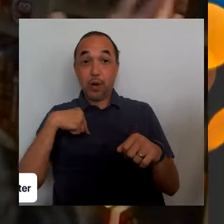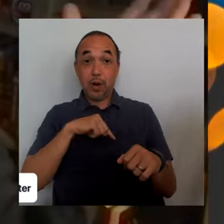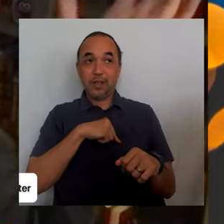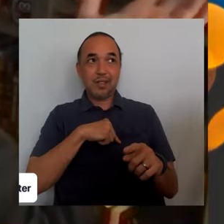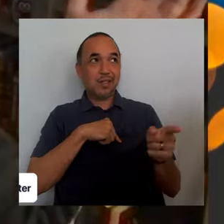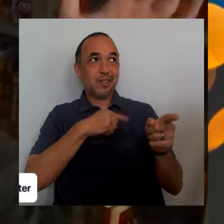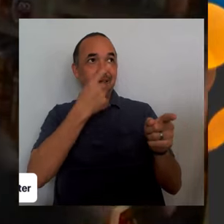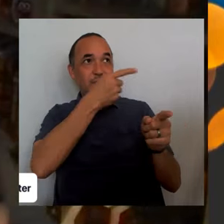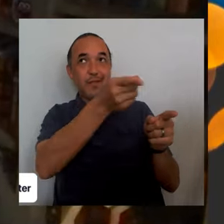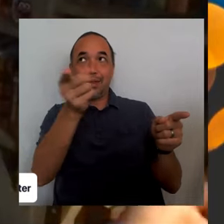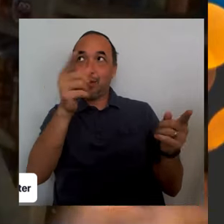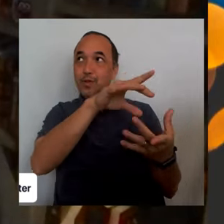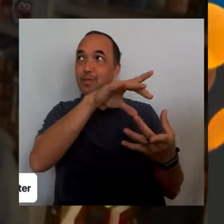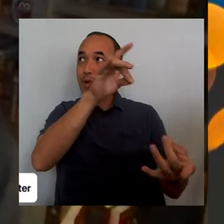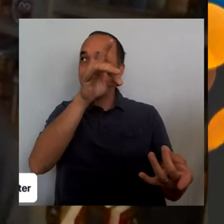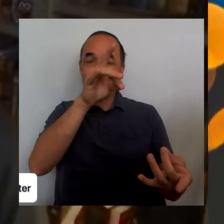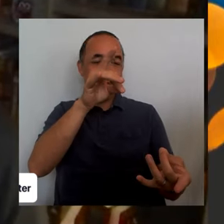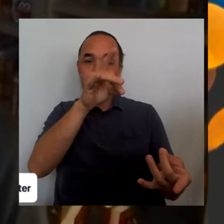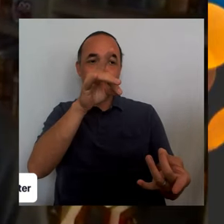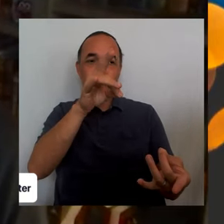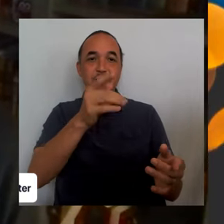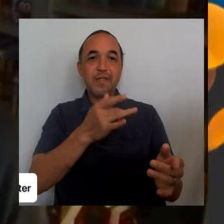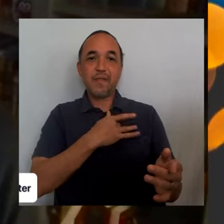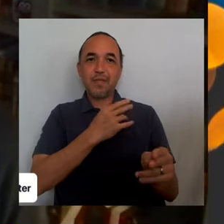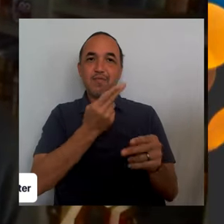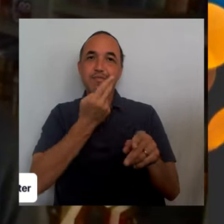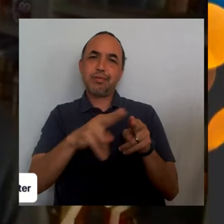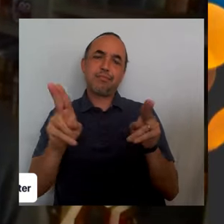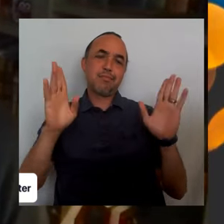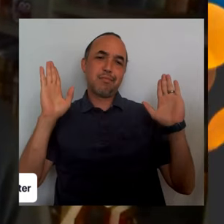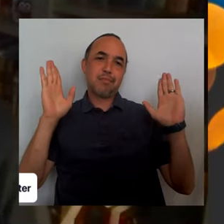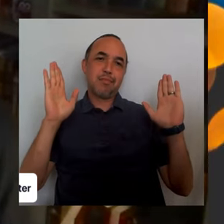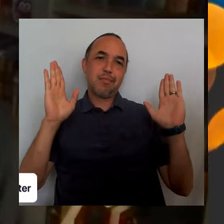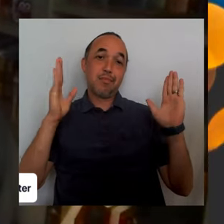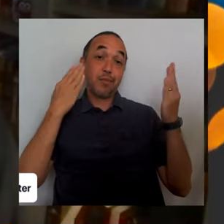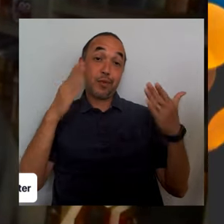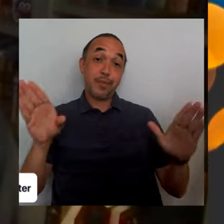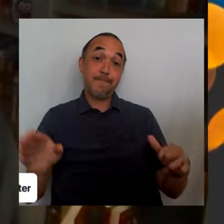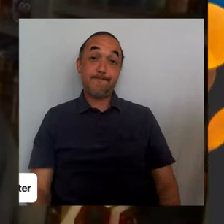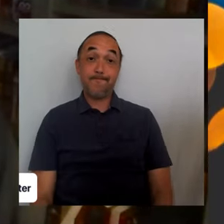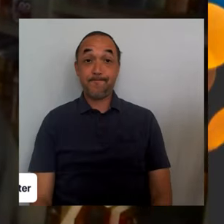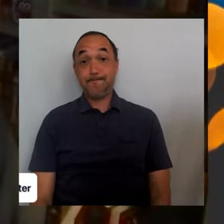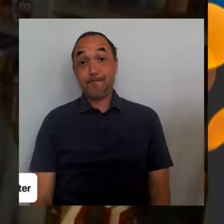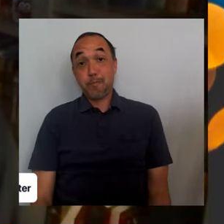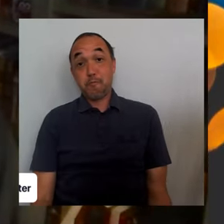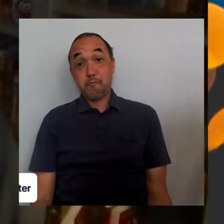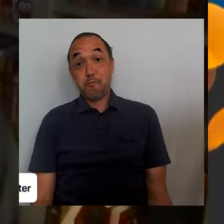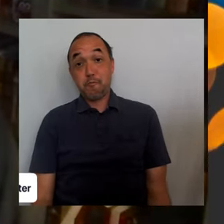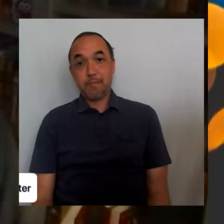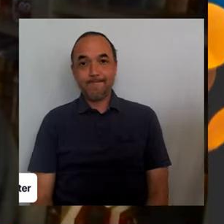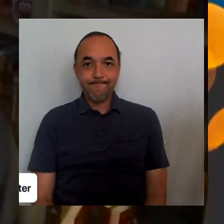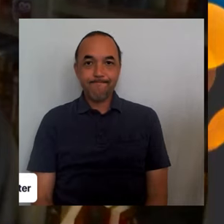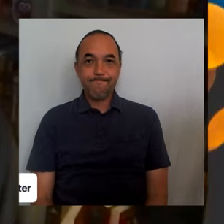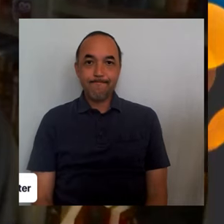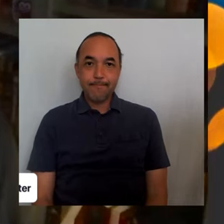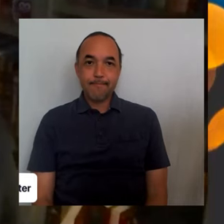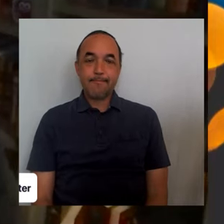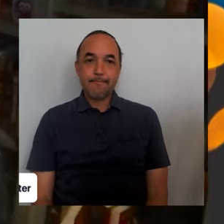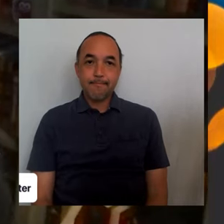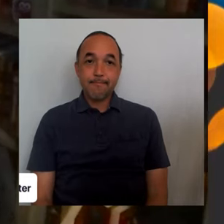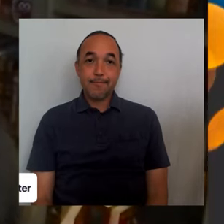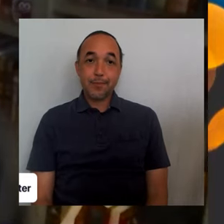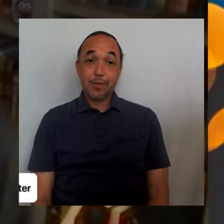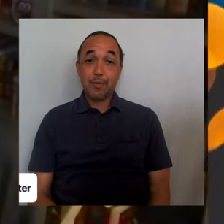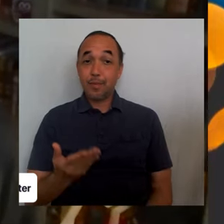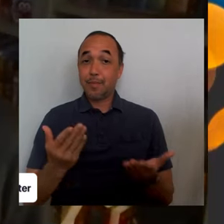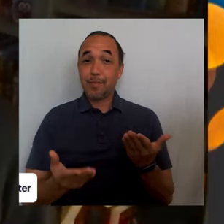you know, excuse me, we just don't know what it is. So could it be that I just haven't